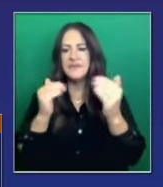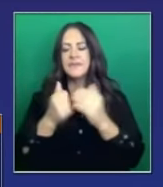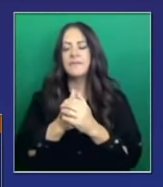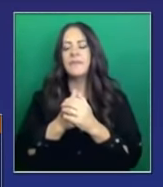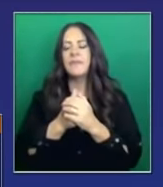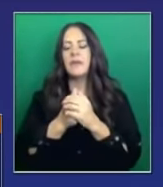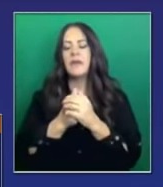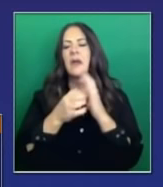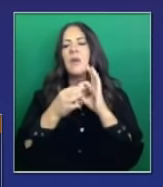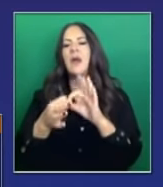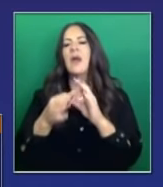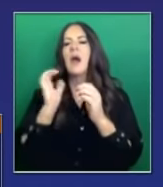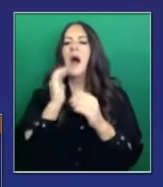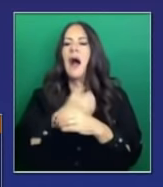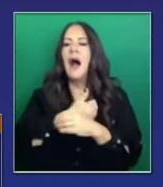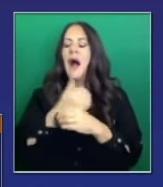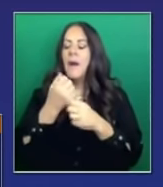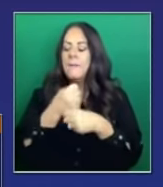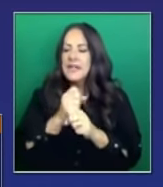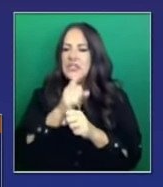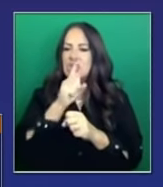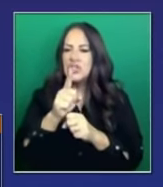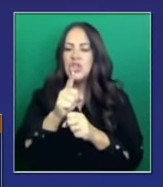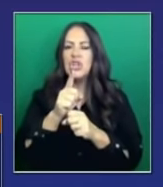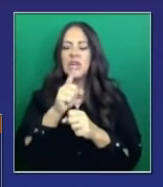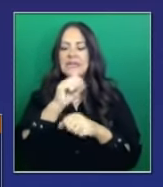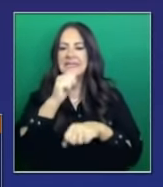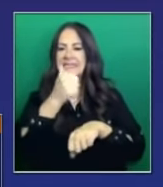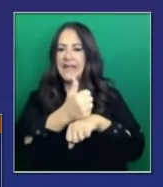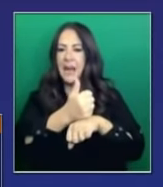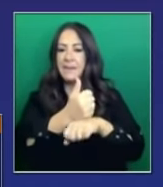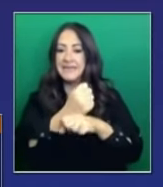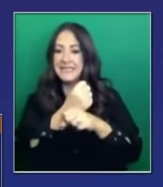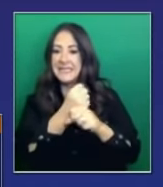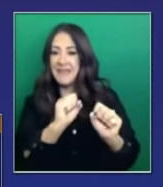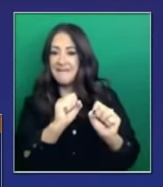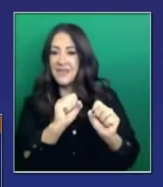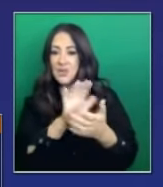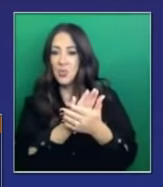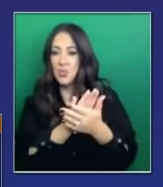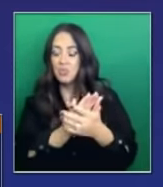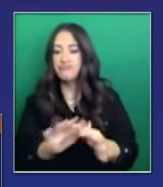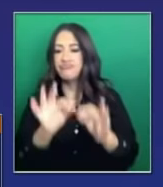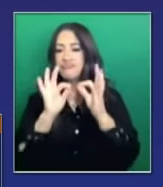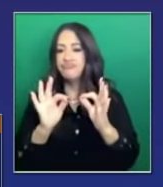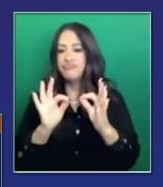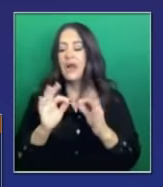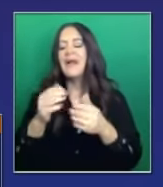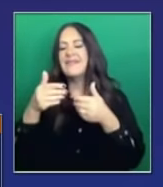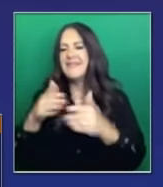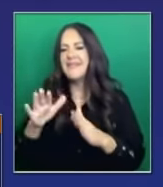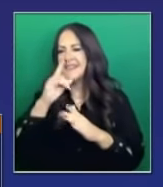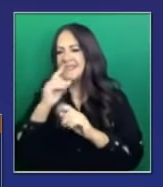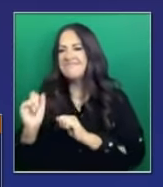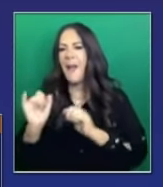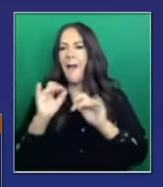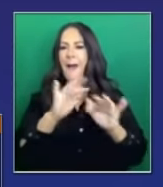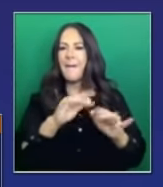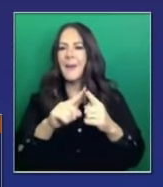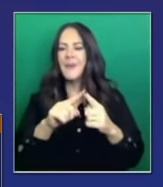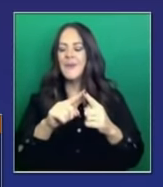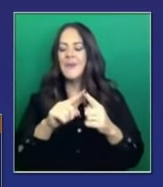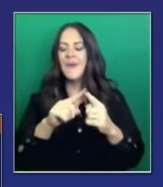of safely bringing our kids back in-person learning, back into the classroom for all of those